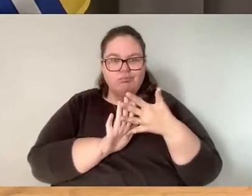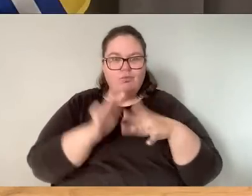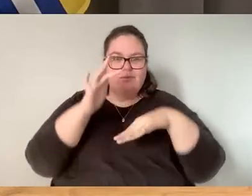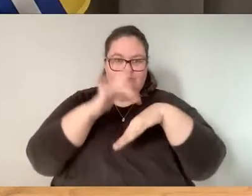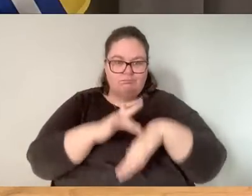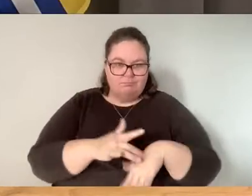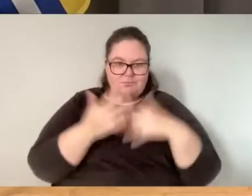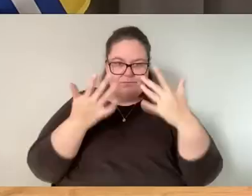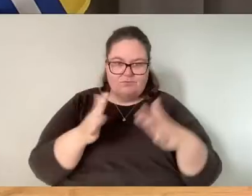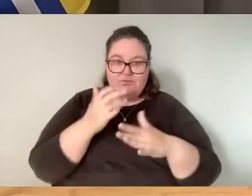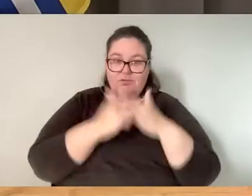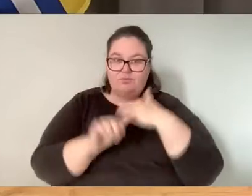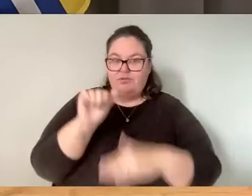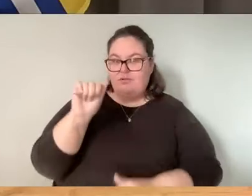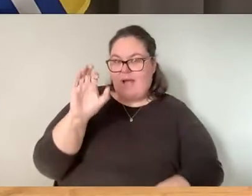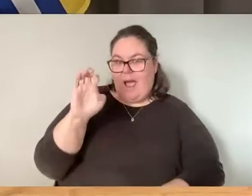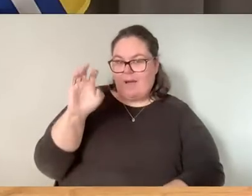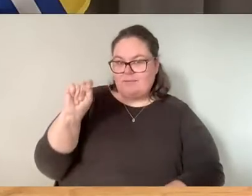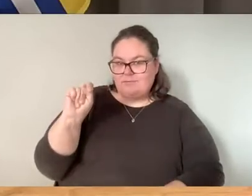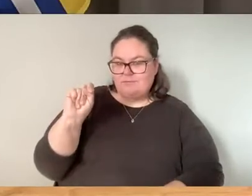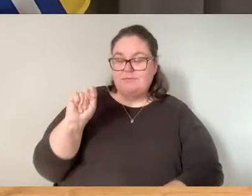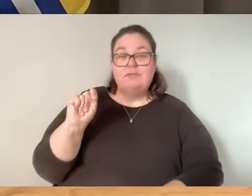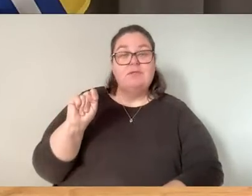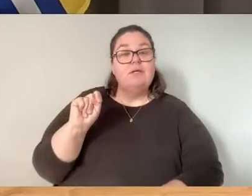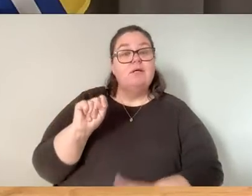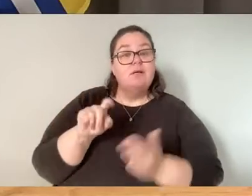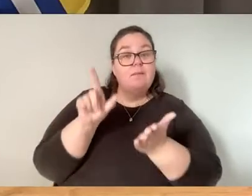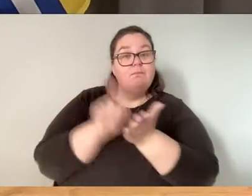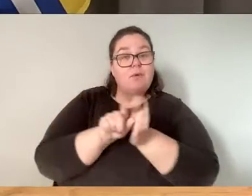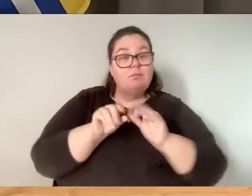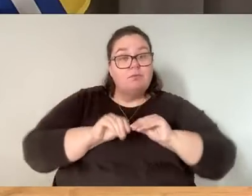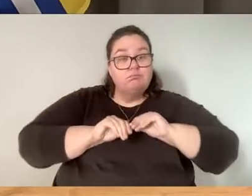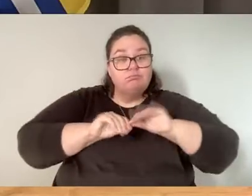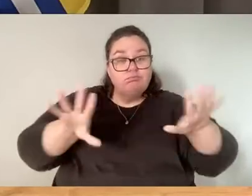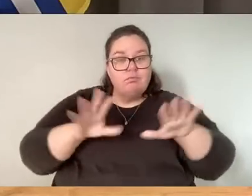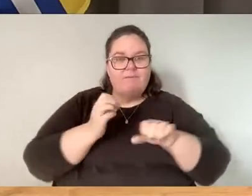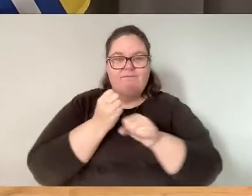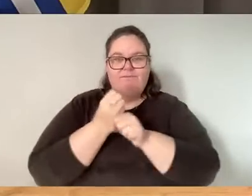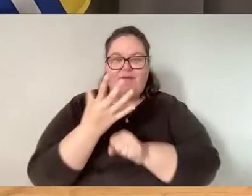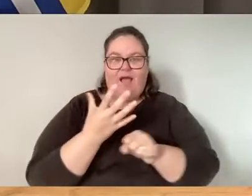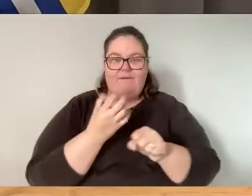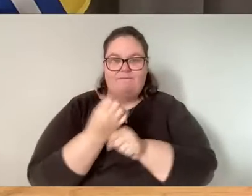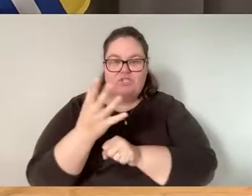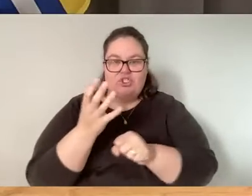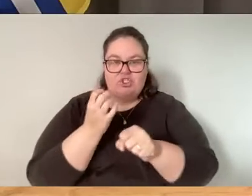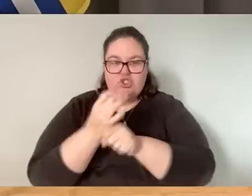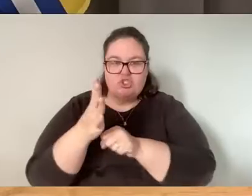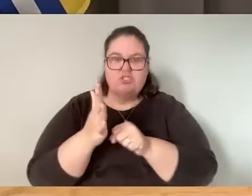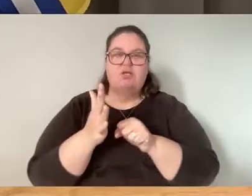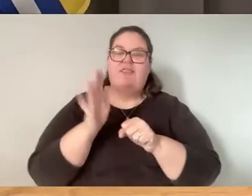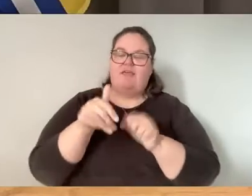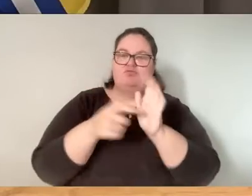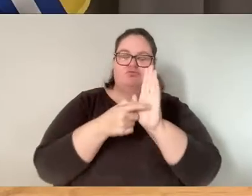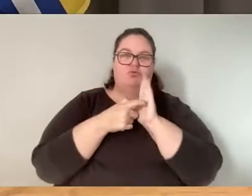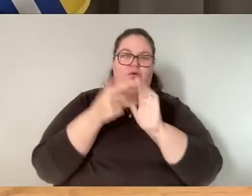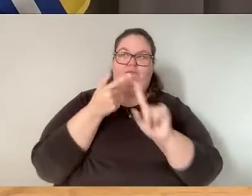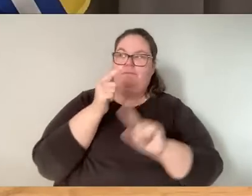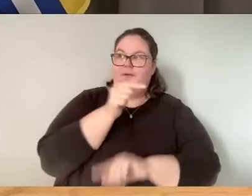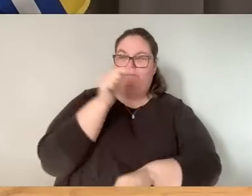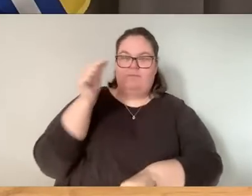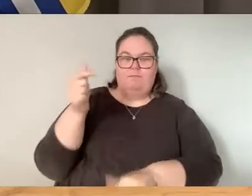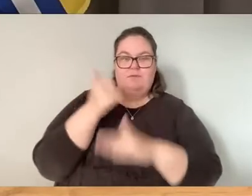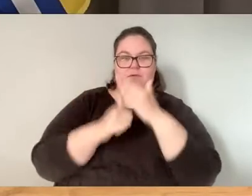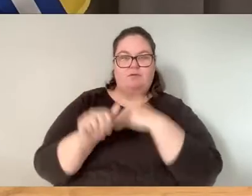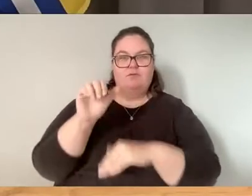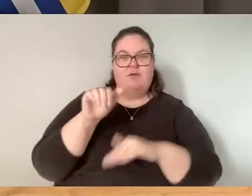Act. Publishing a strategic plan every 5 years is a legislative requirement under the